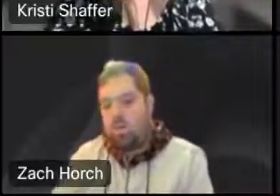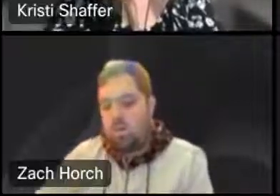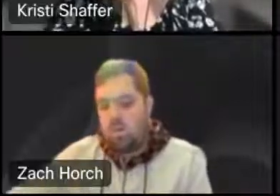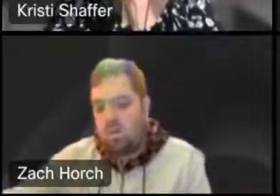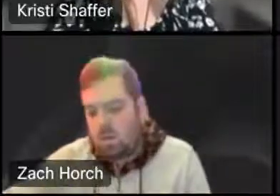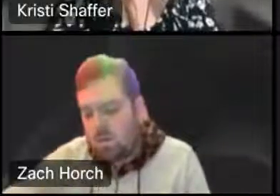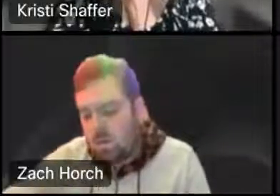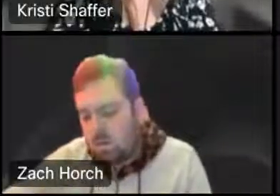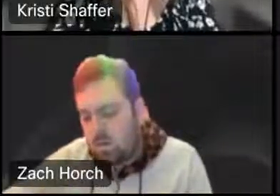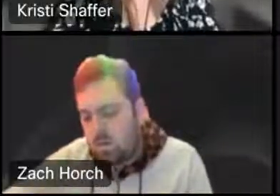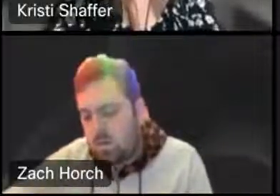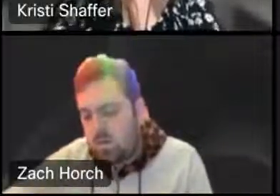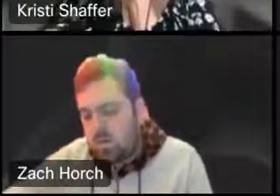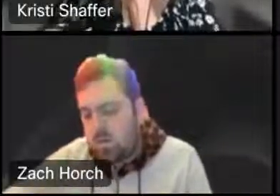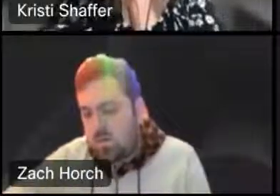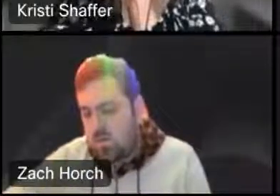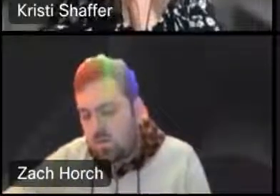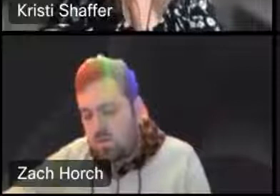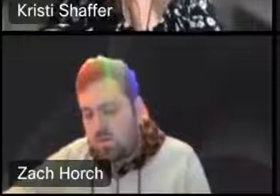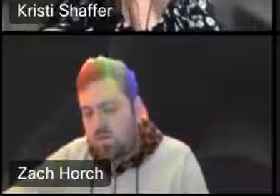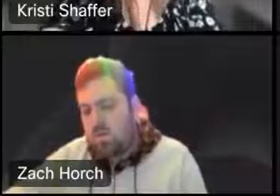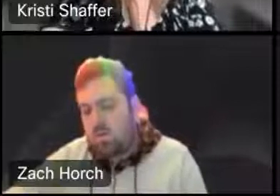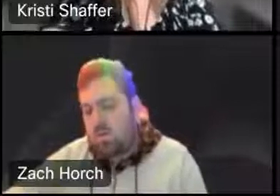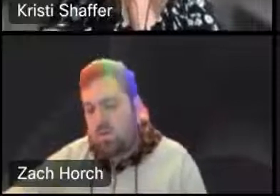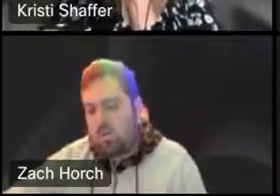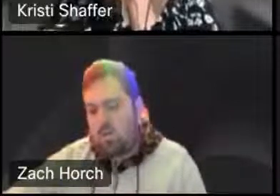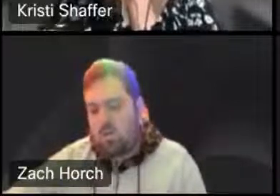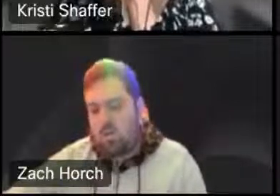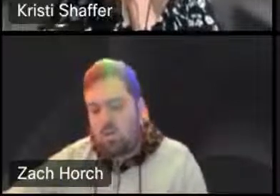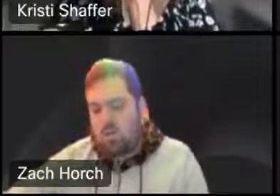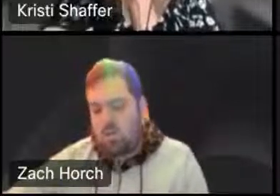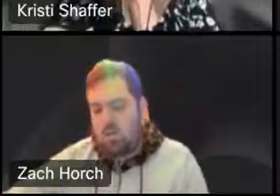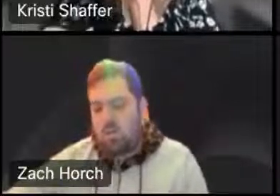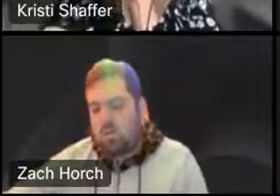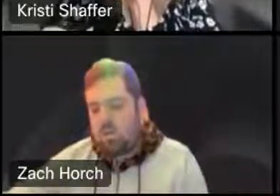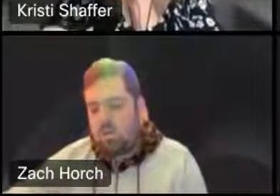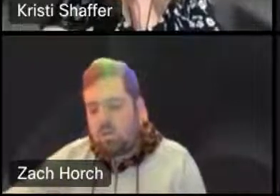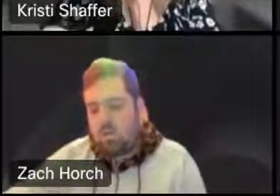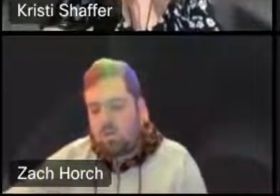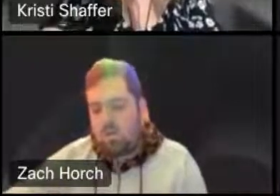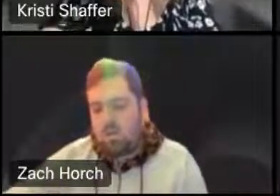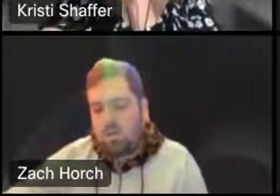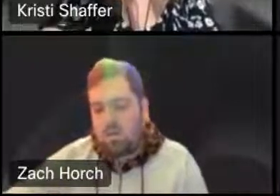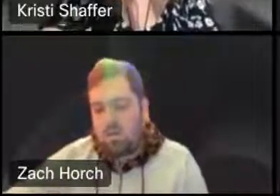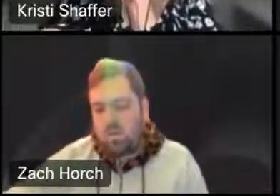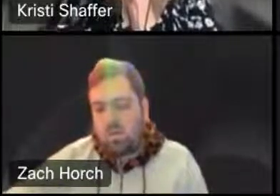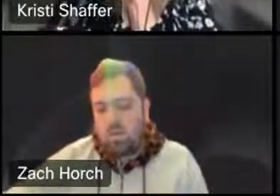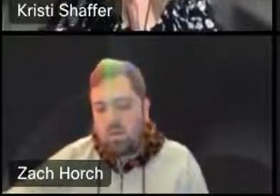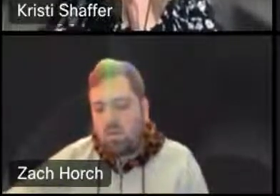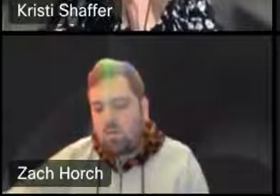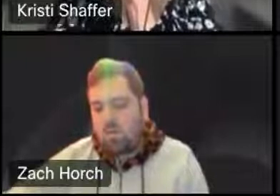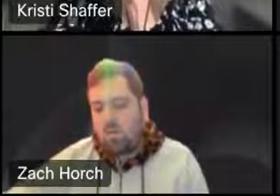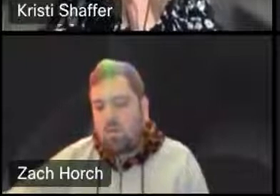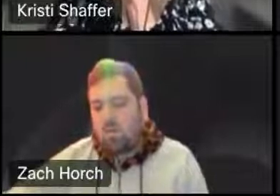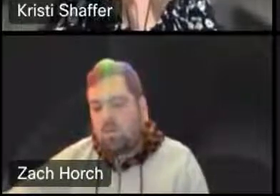we've hired 180 new staff total at the regional center in a calendar year. So again, lots of folks that we need to make sure